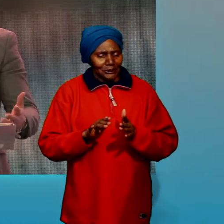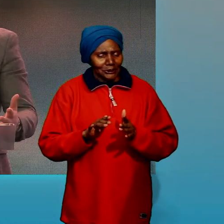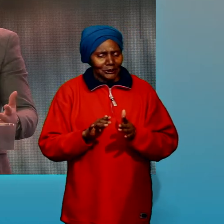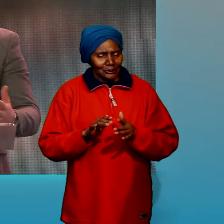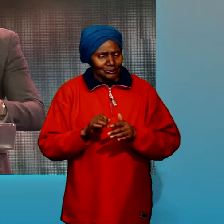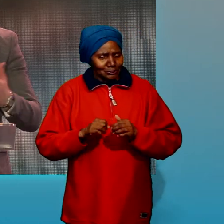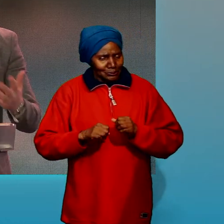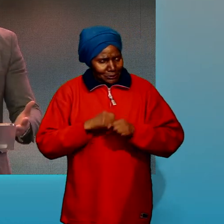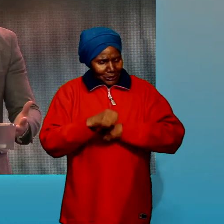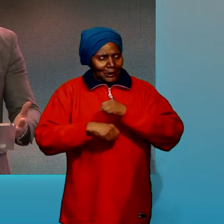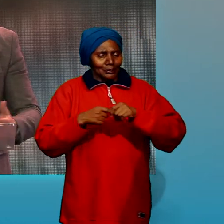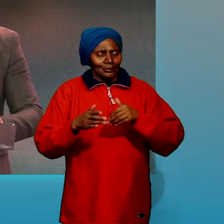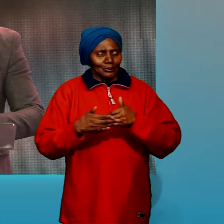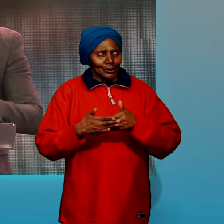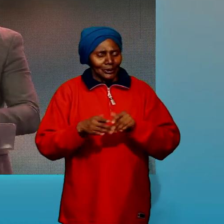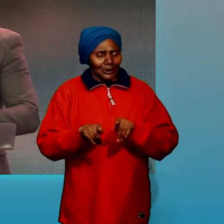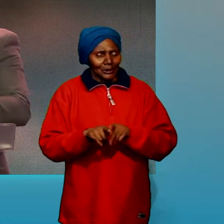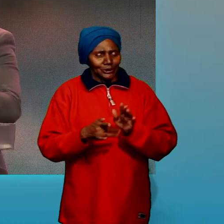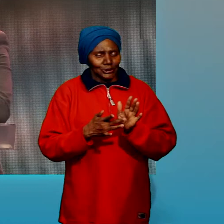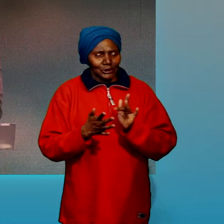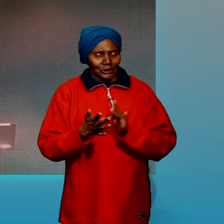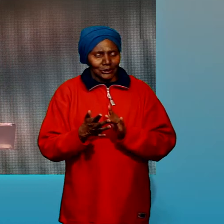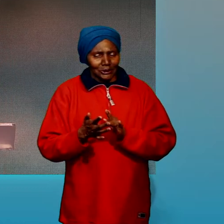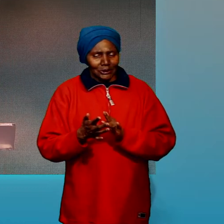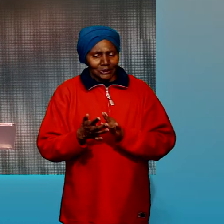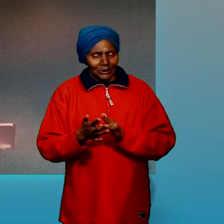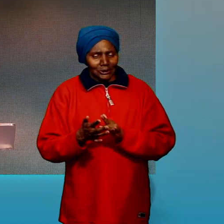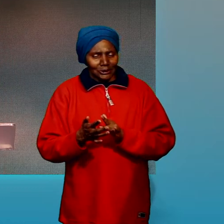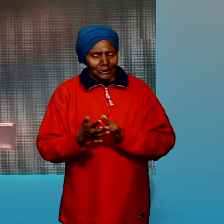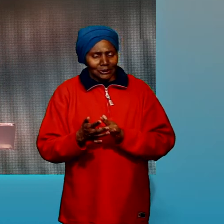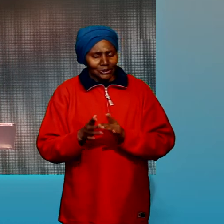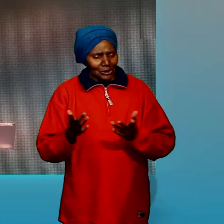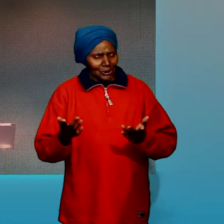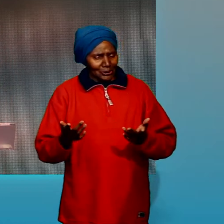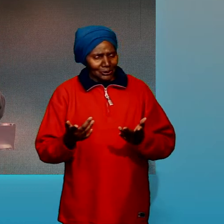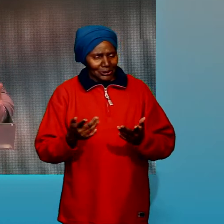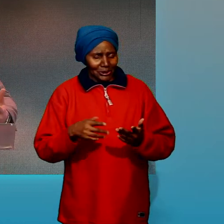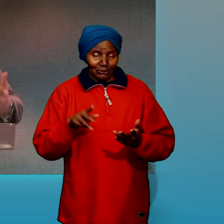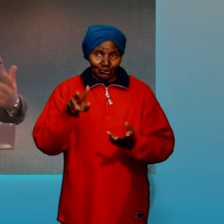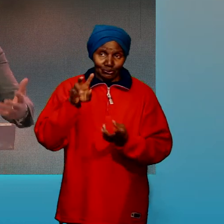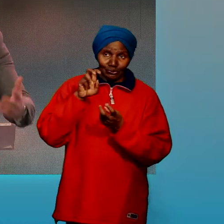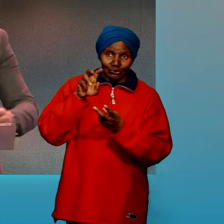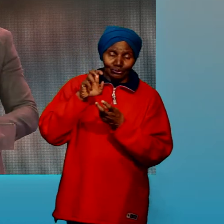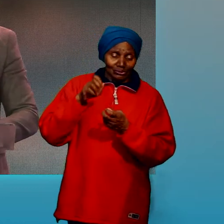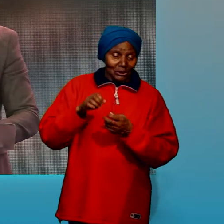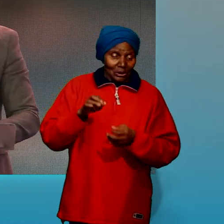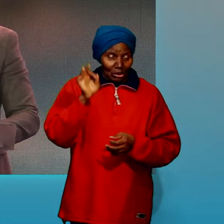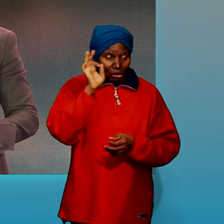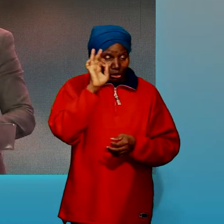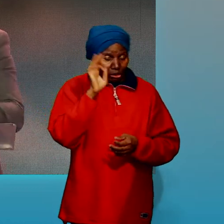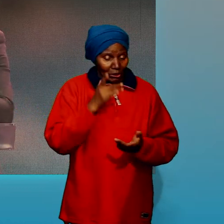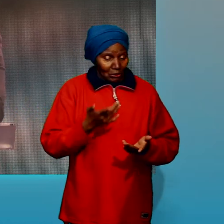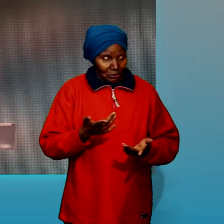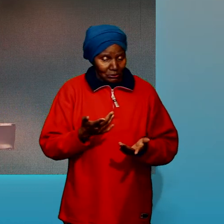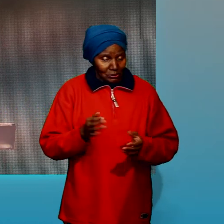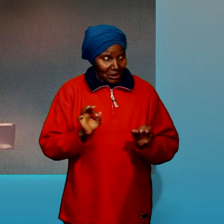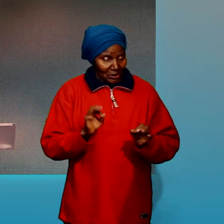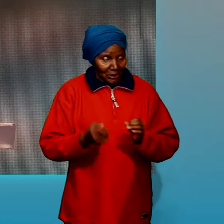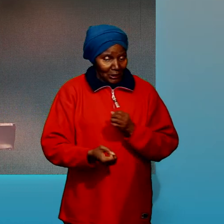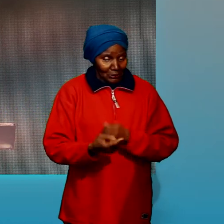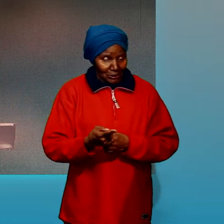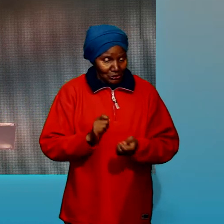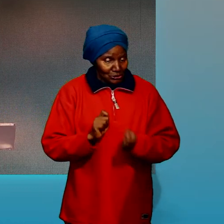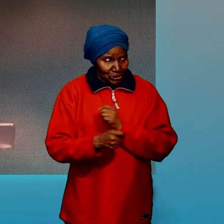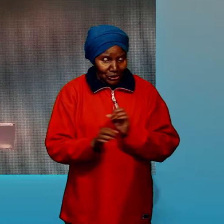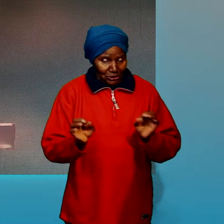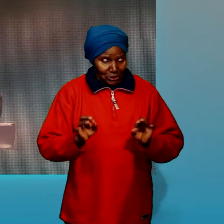no mechanism, no methodology with which to actually put it into use in our daily lives. This is where